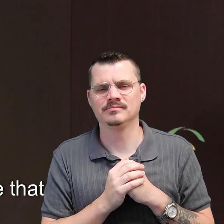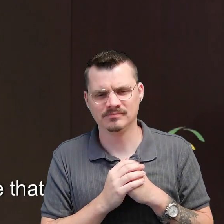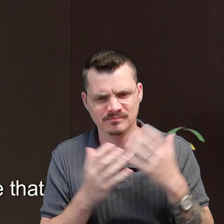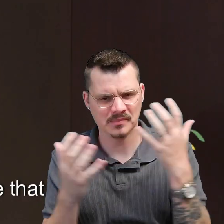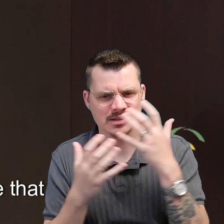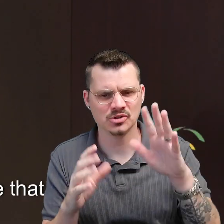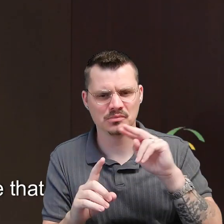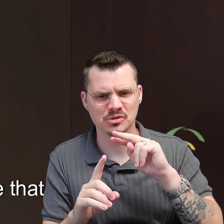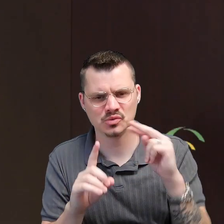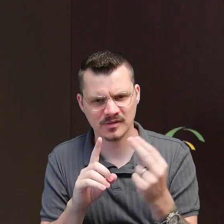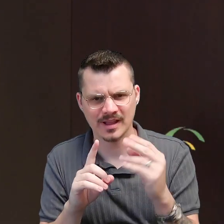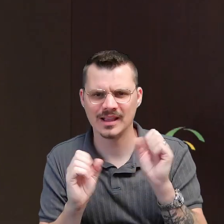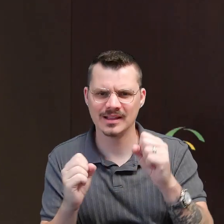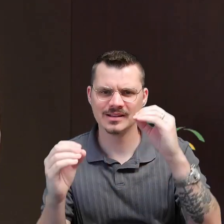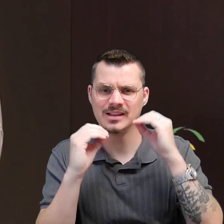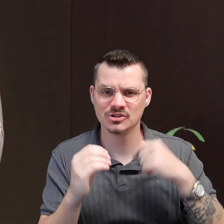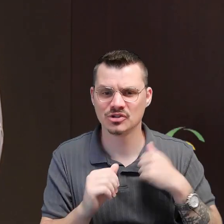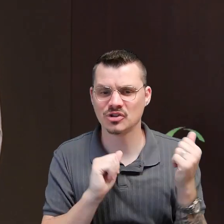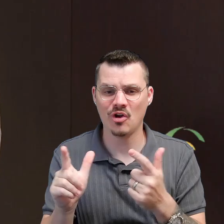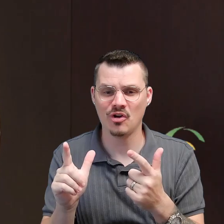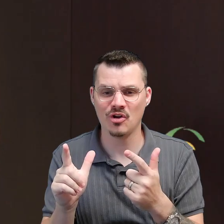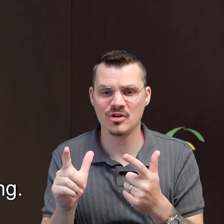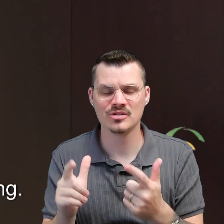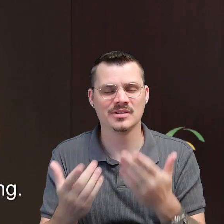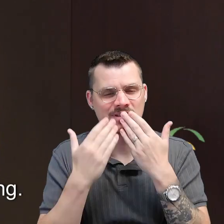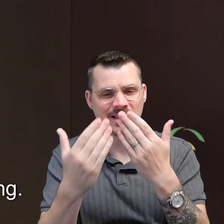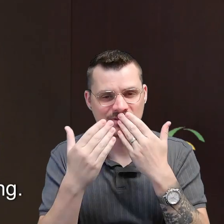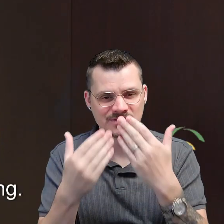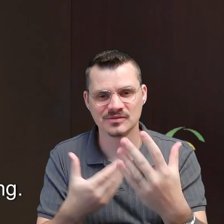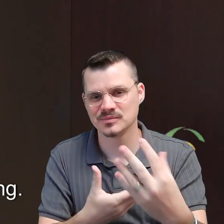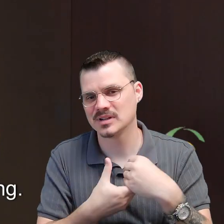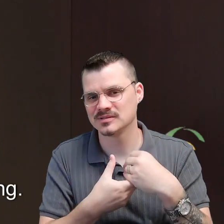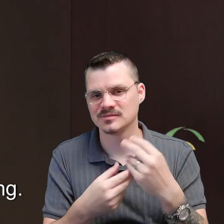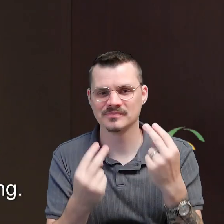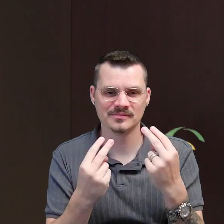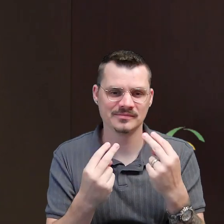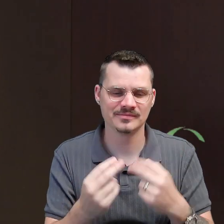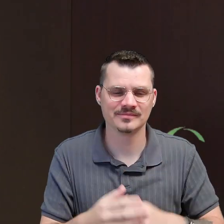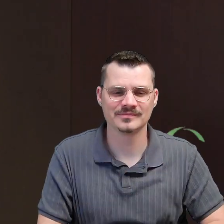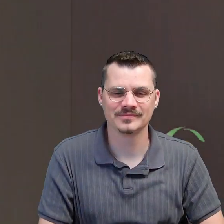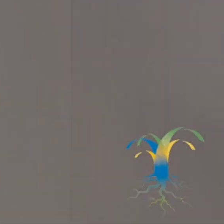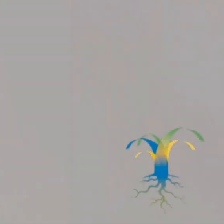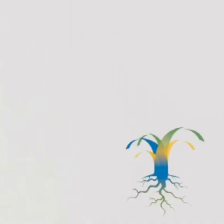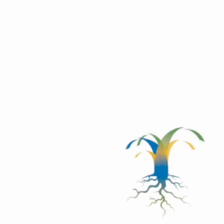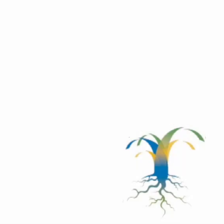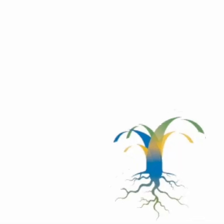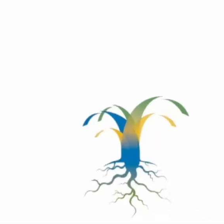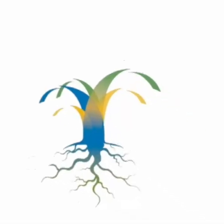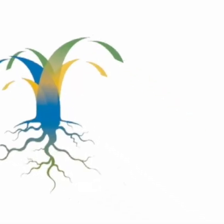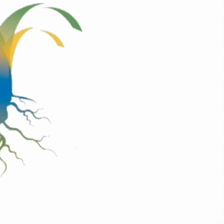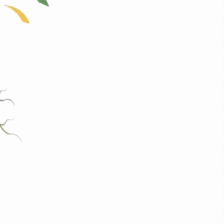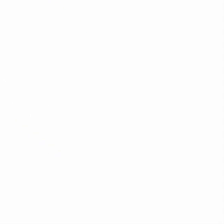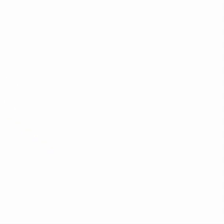amazing perspective, and one that can teach us all. Thank you very much for participating.